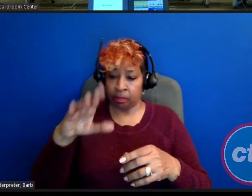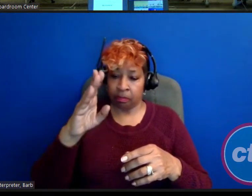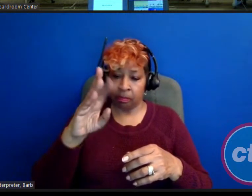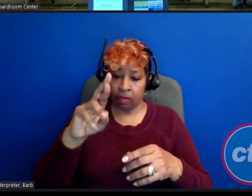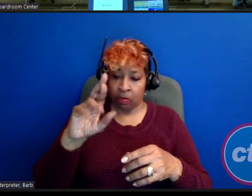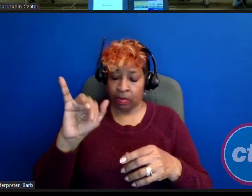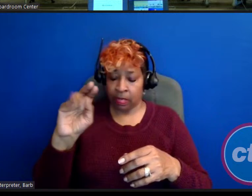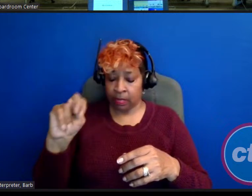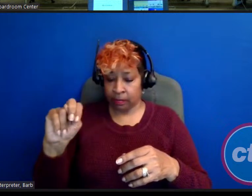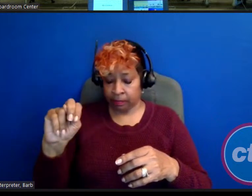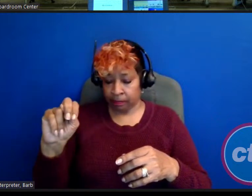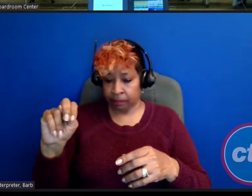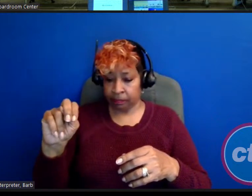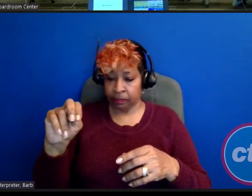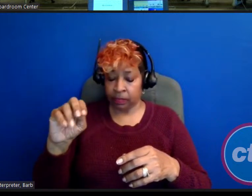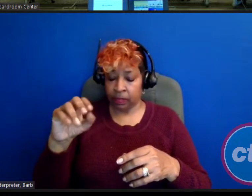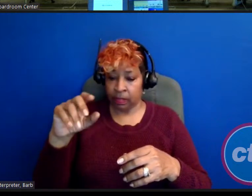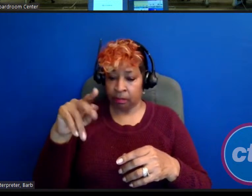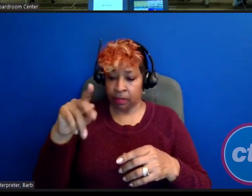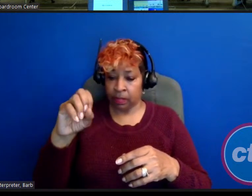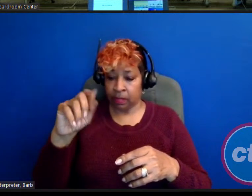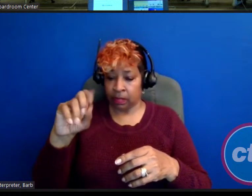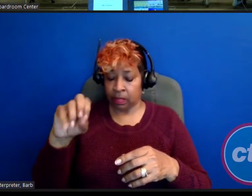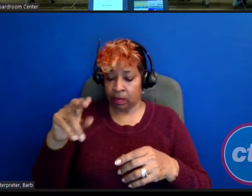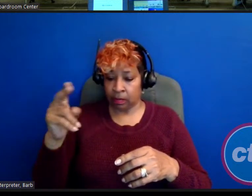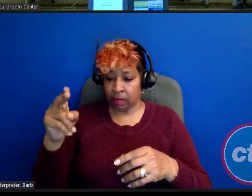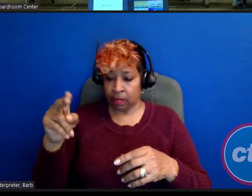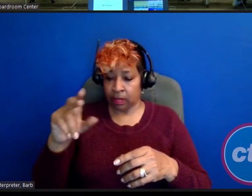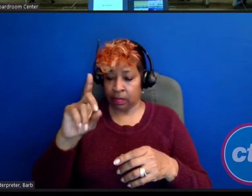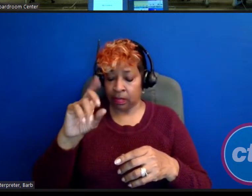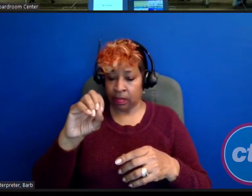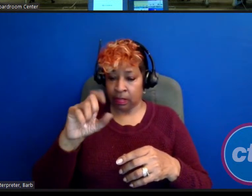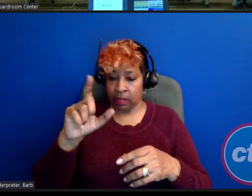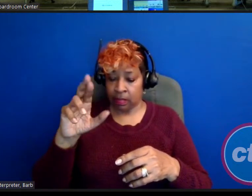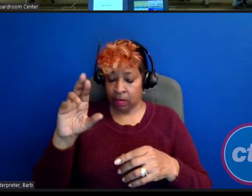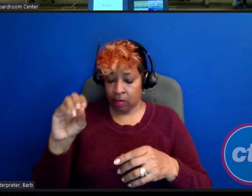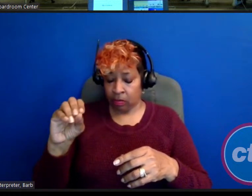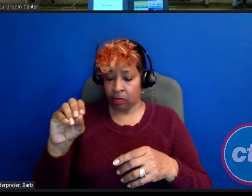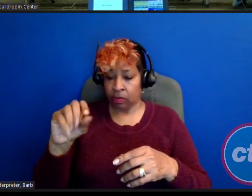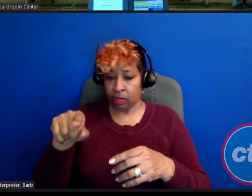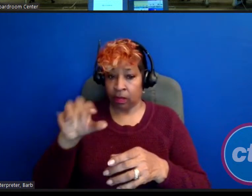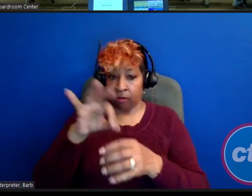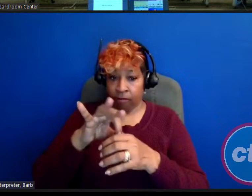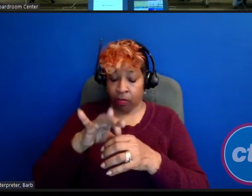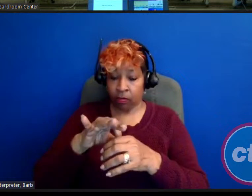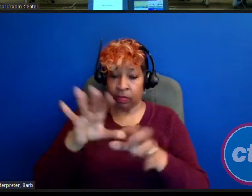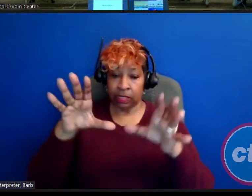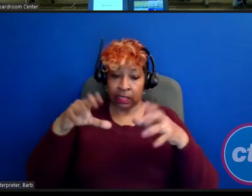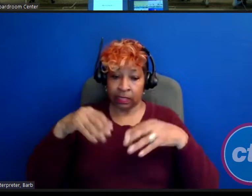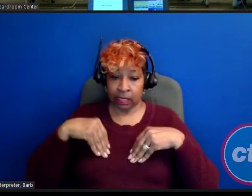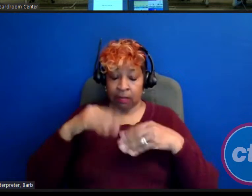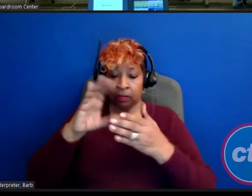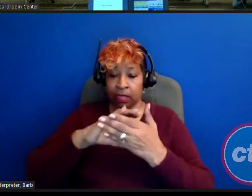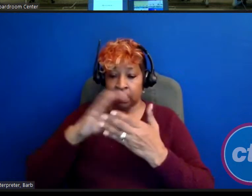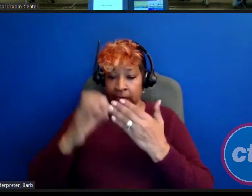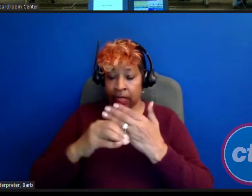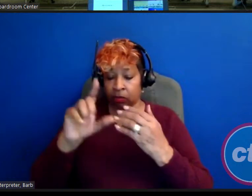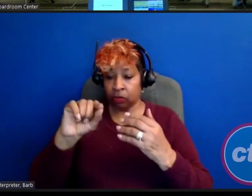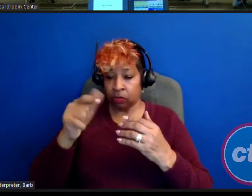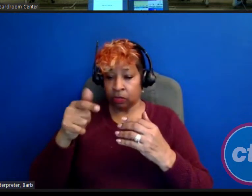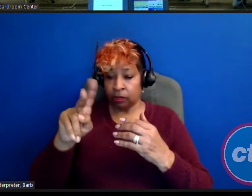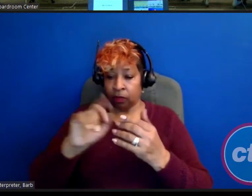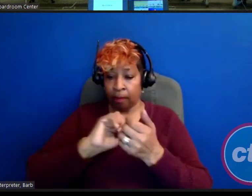Chairperson Raby. Yes. Peter Henderson. Yes. Sonia Del Rio. Yes. The vote to adopt the calendar for 2024